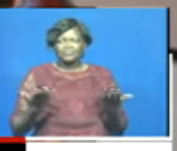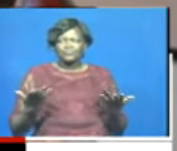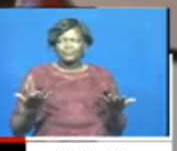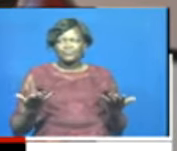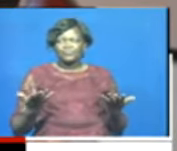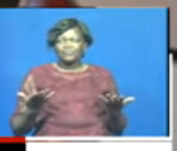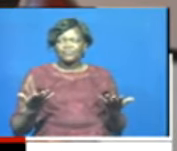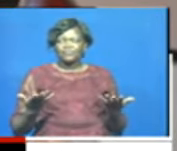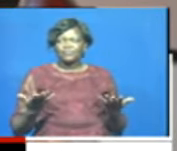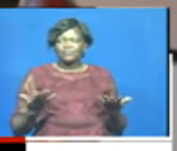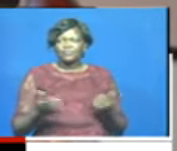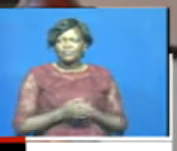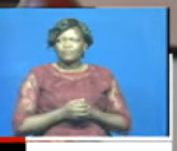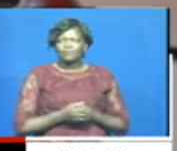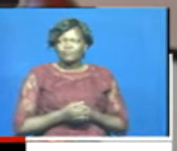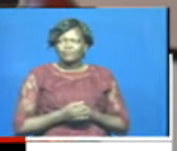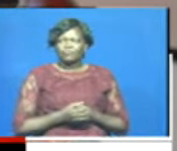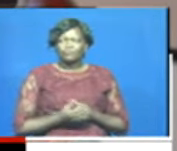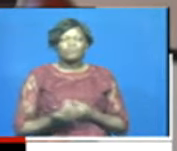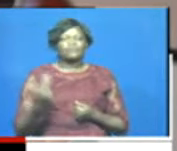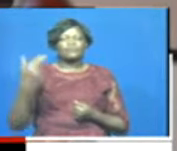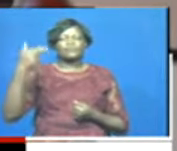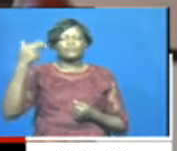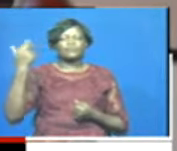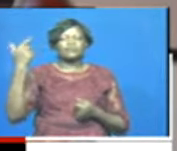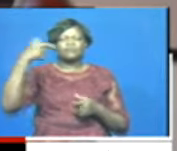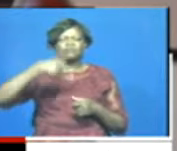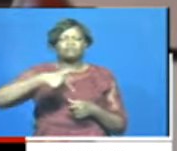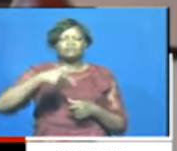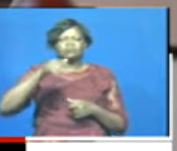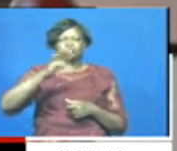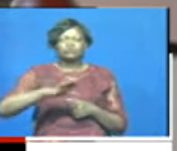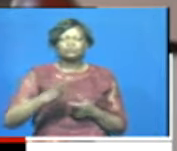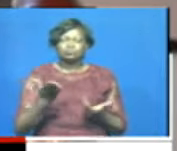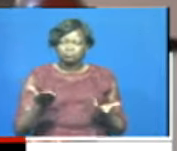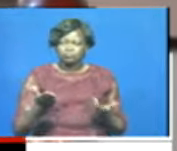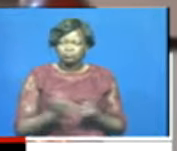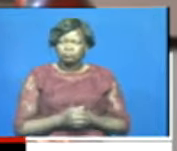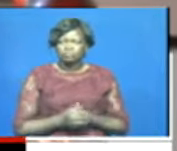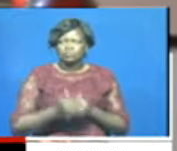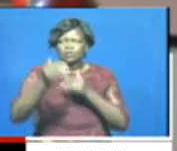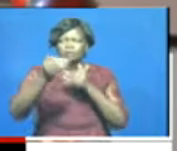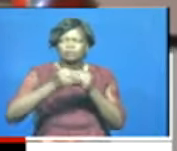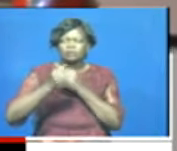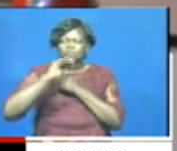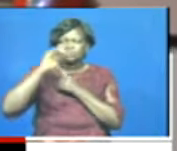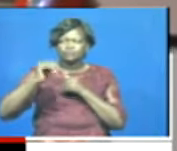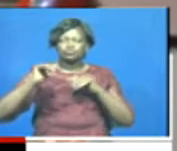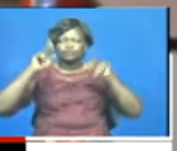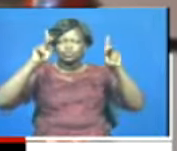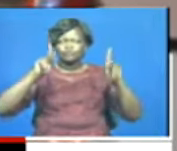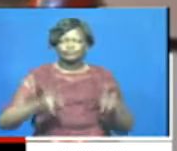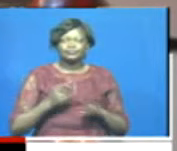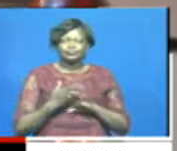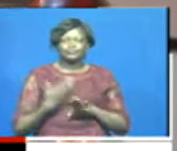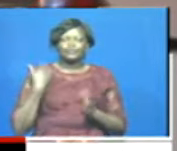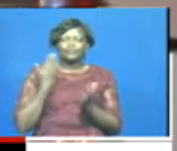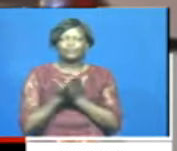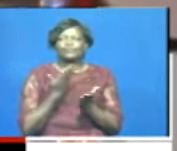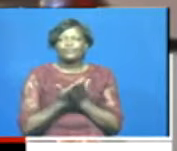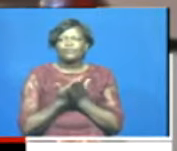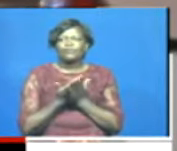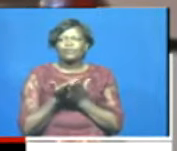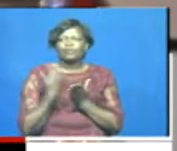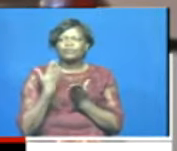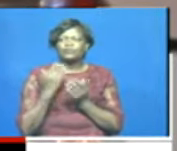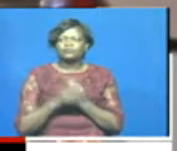of the fueling points at around Kibuye, which is actually with just around the city center. Before we got here,